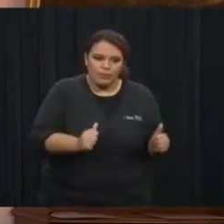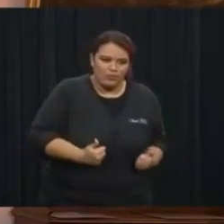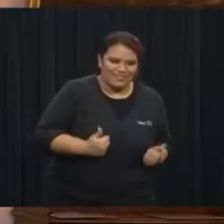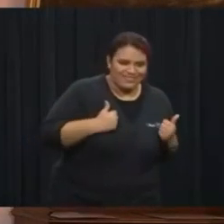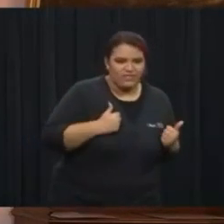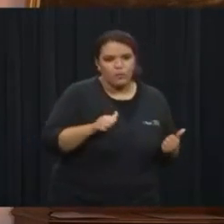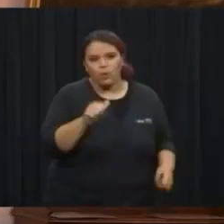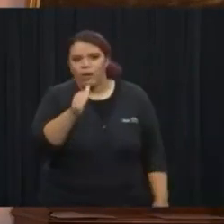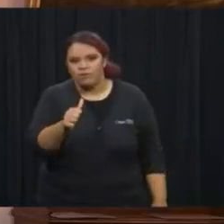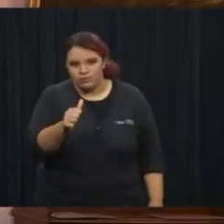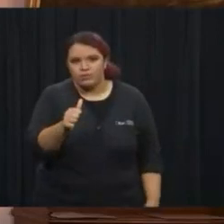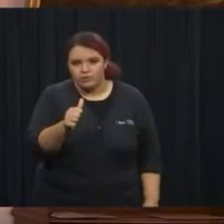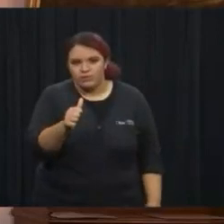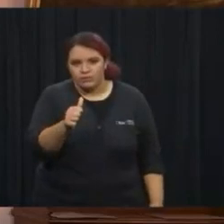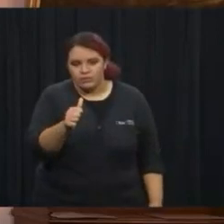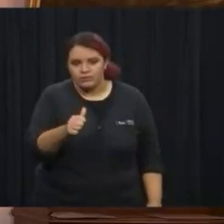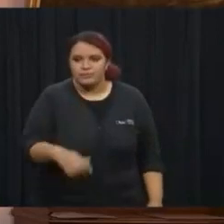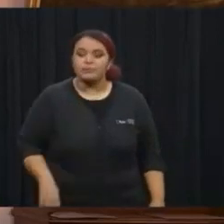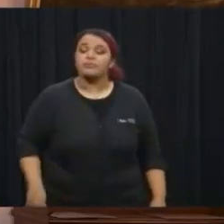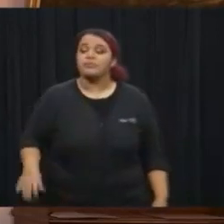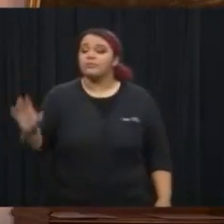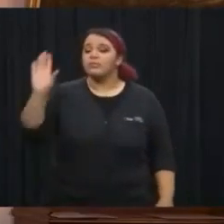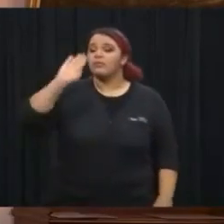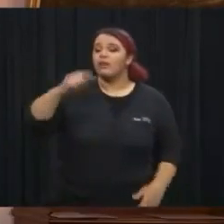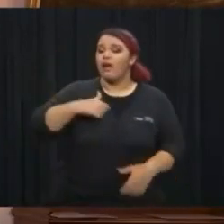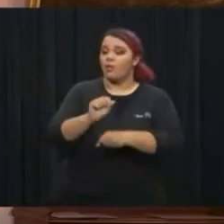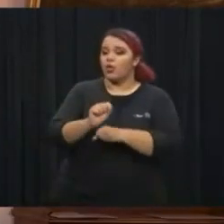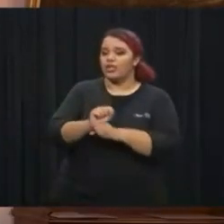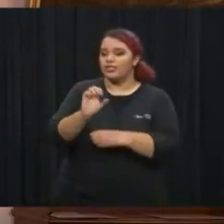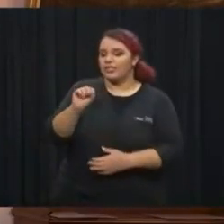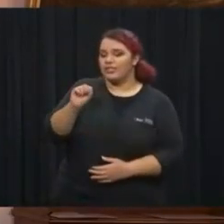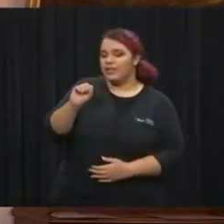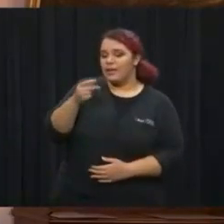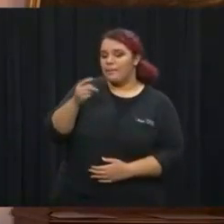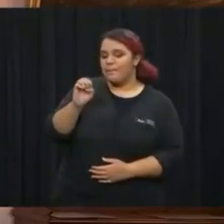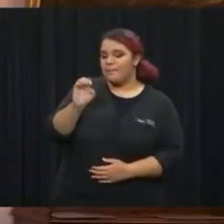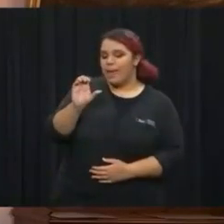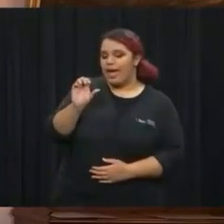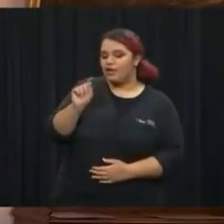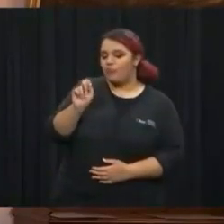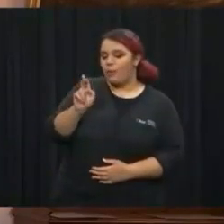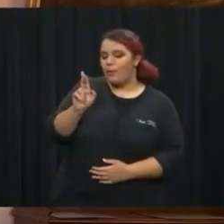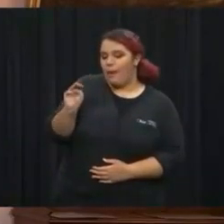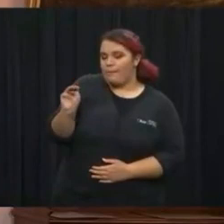How it spreads, how fast it spreads, we control. I mean, part